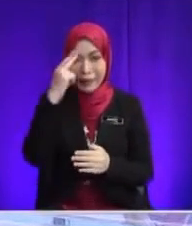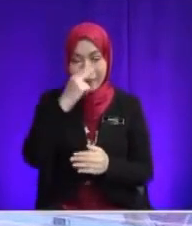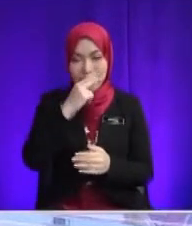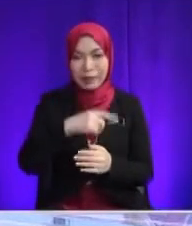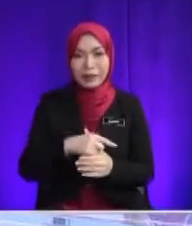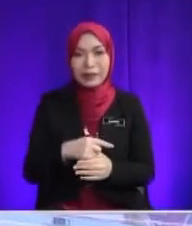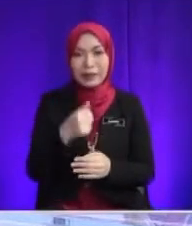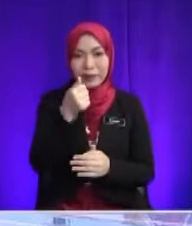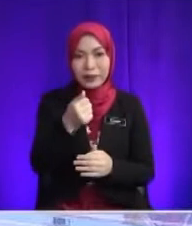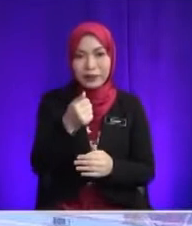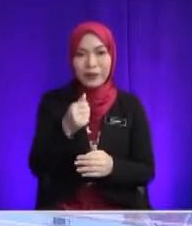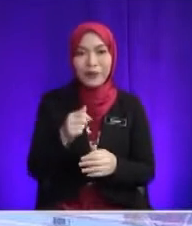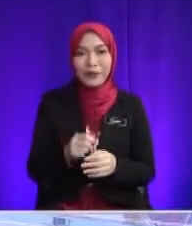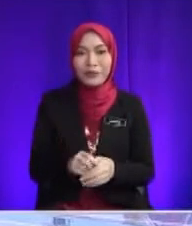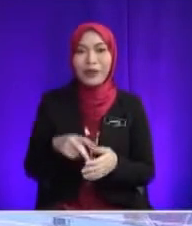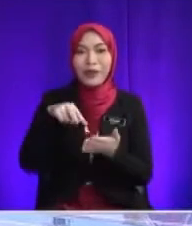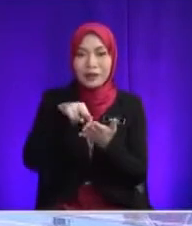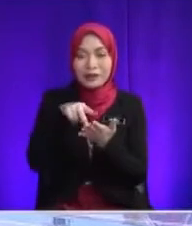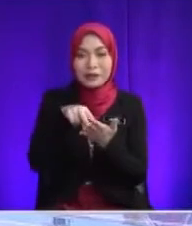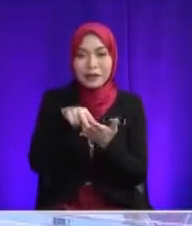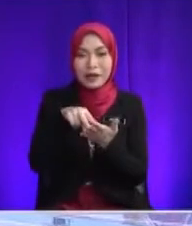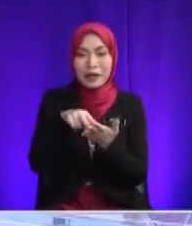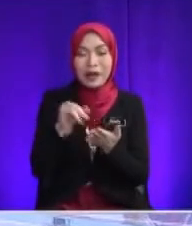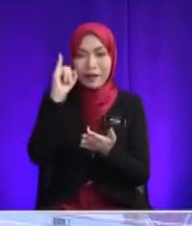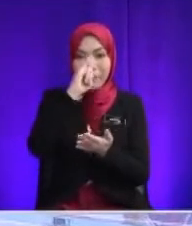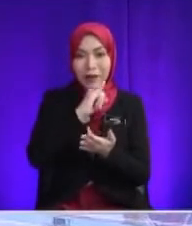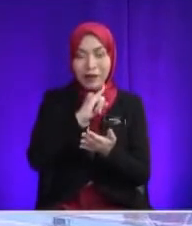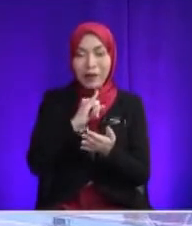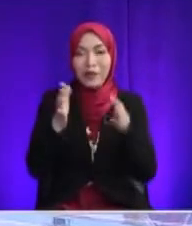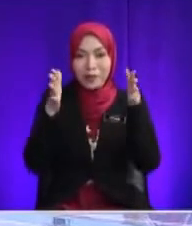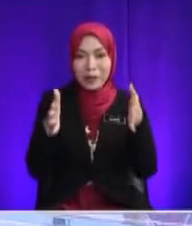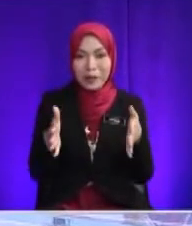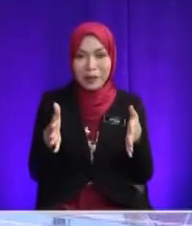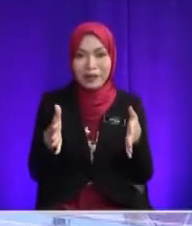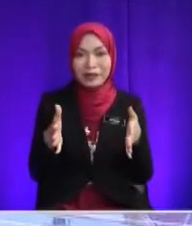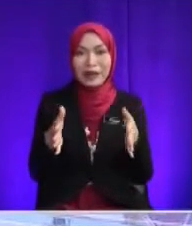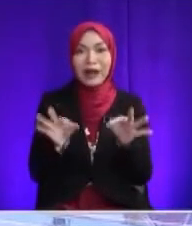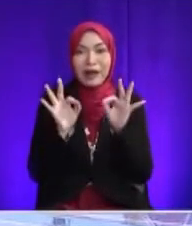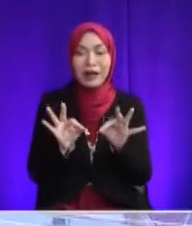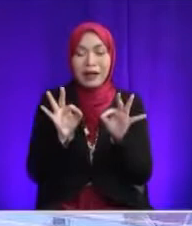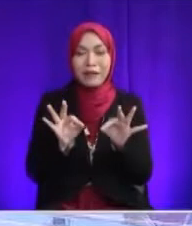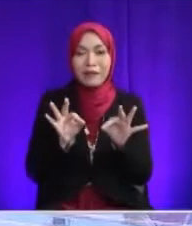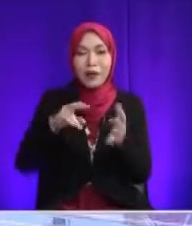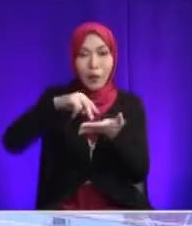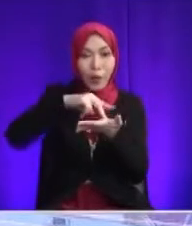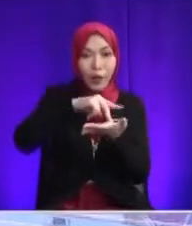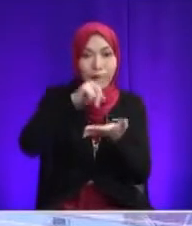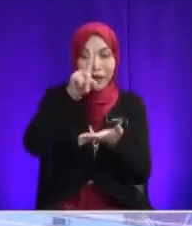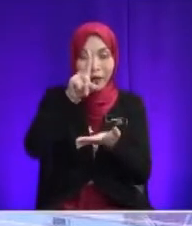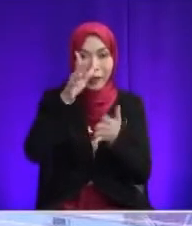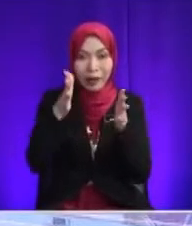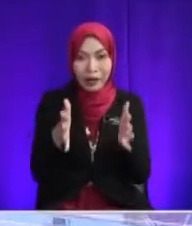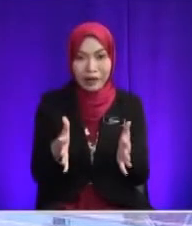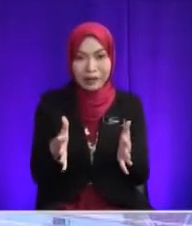of people and avoid shortcuts and narrow passageway when walking alone. Fourth, do not